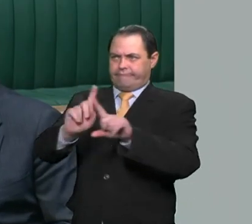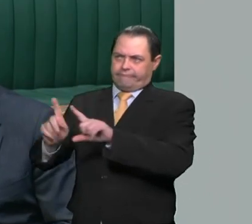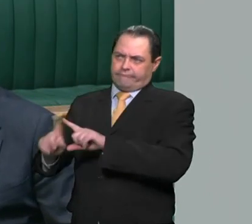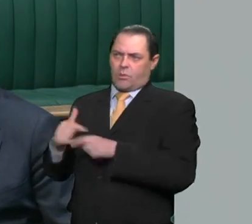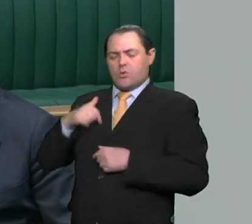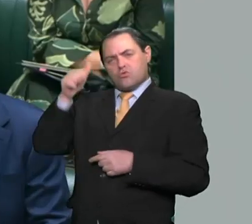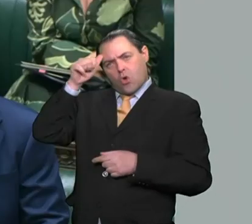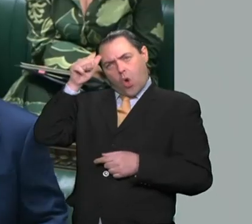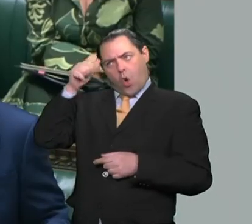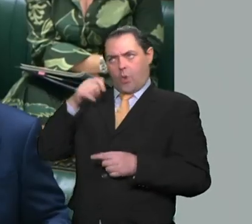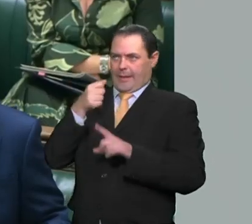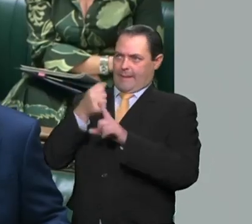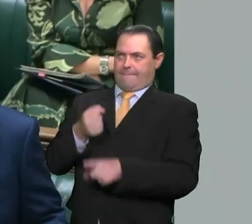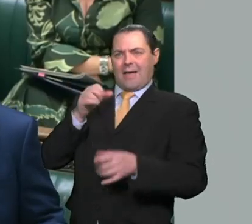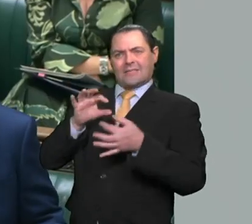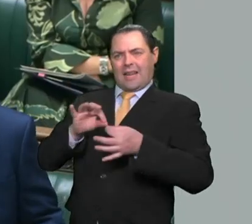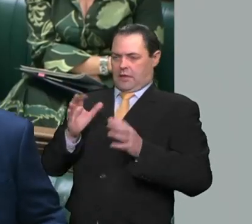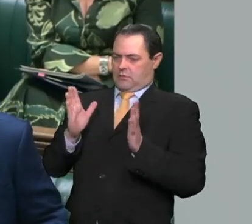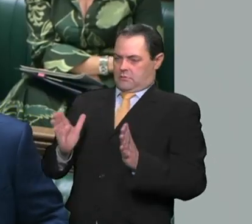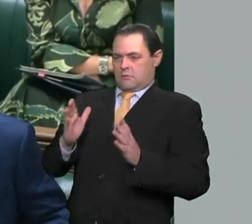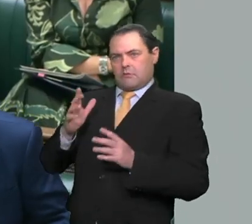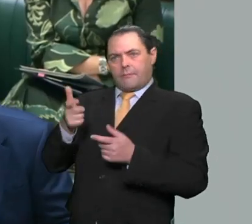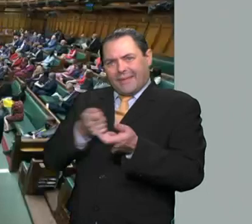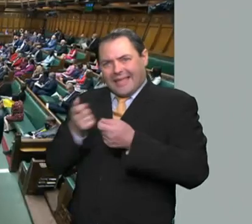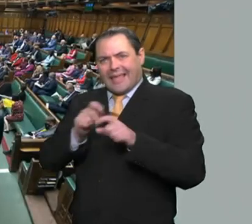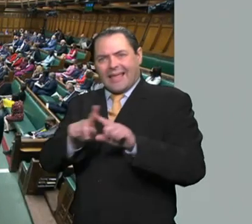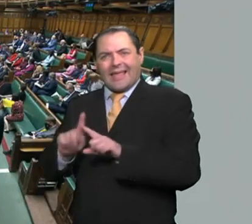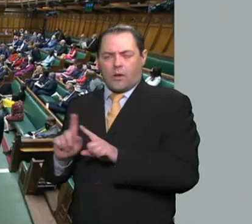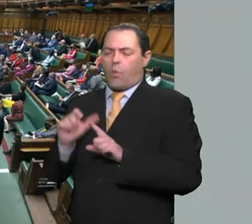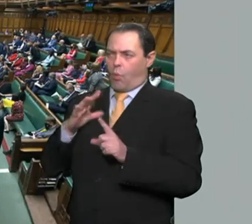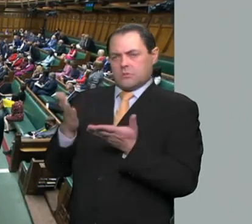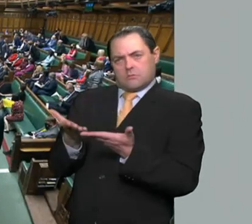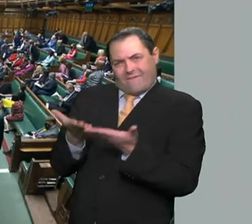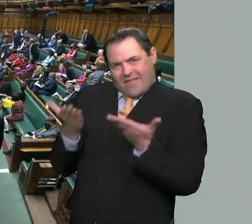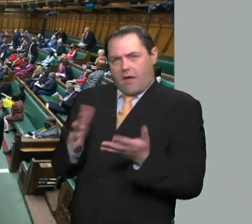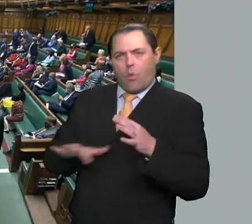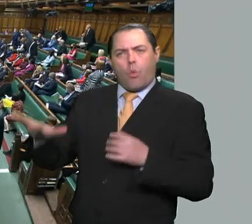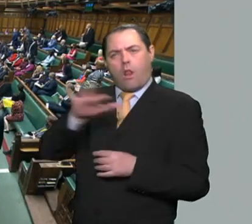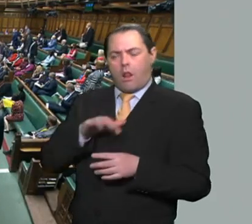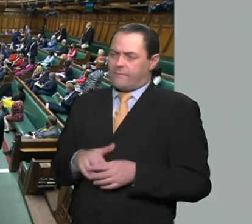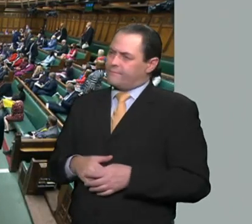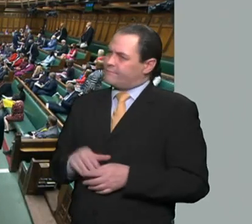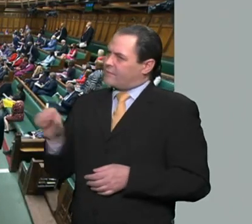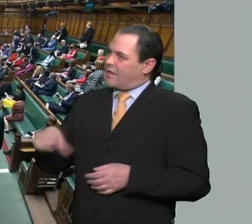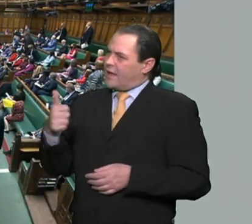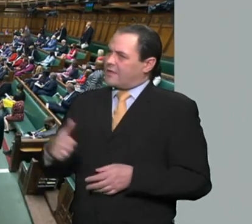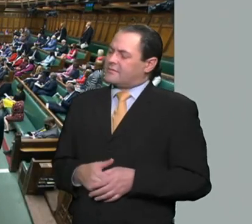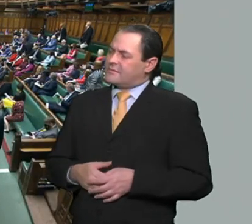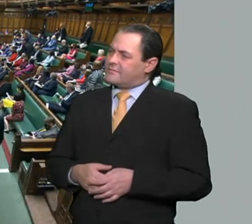very mindful of the impact on seasonal workers, and we'll make sure we get the right balance. Final question, Anna McMorran. Thank